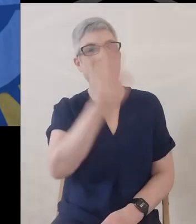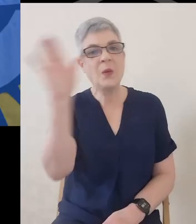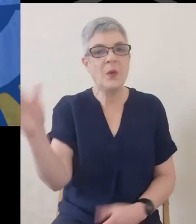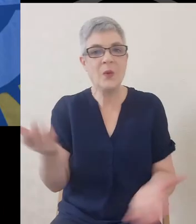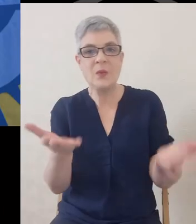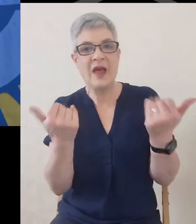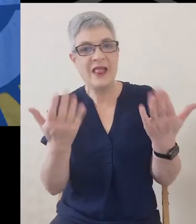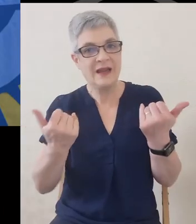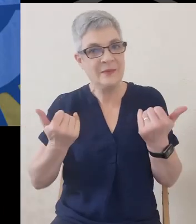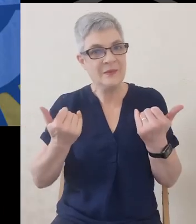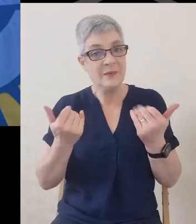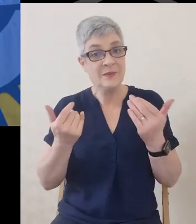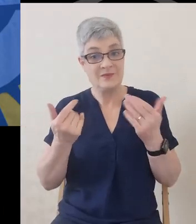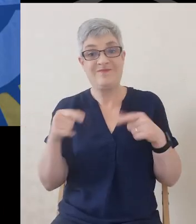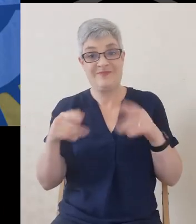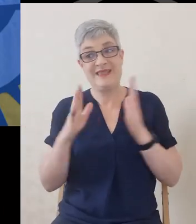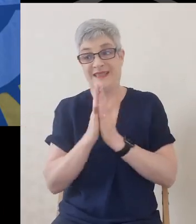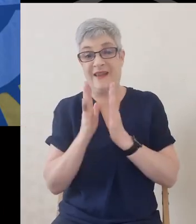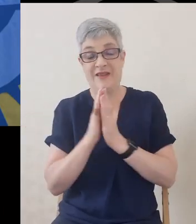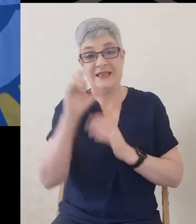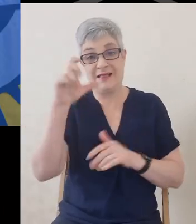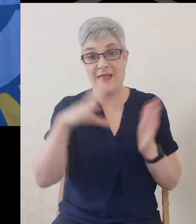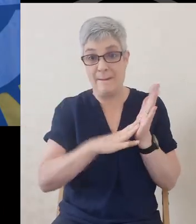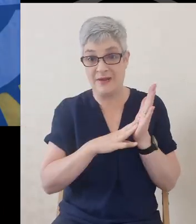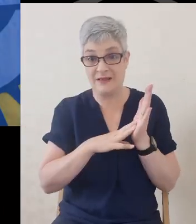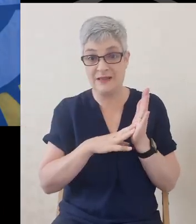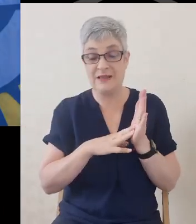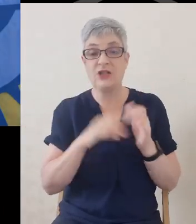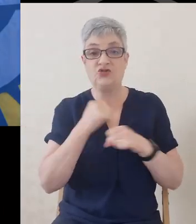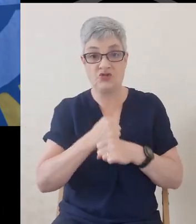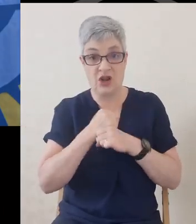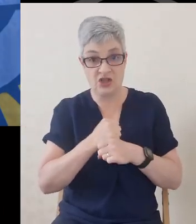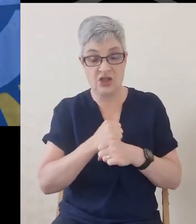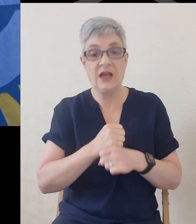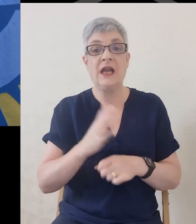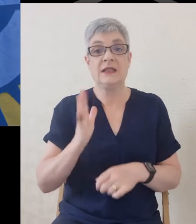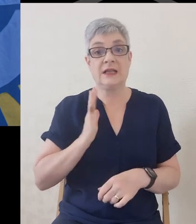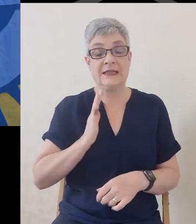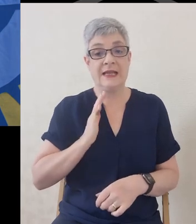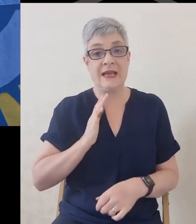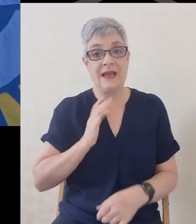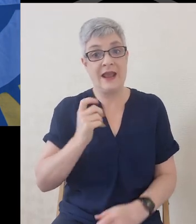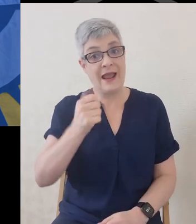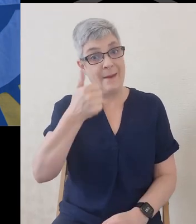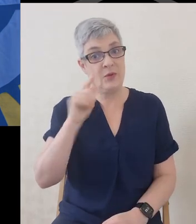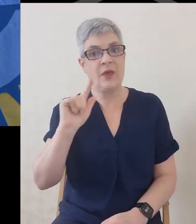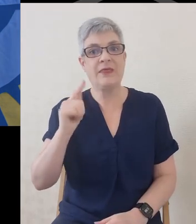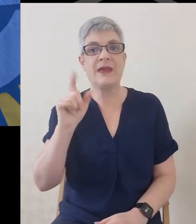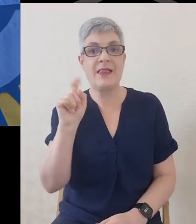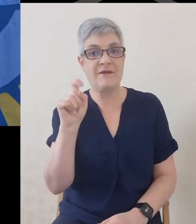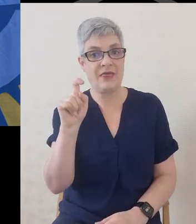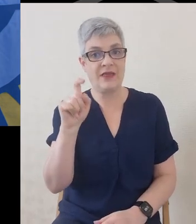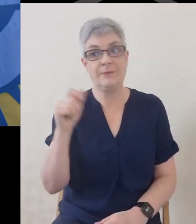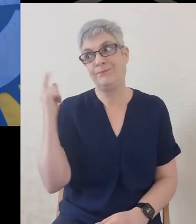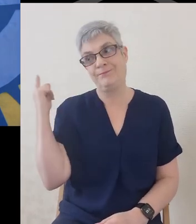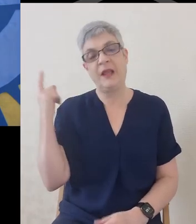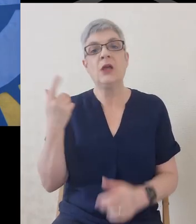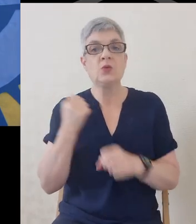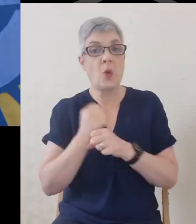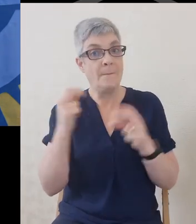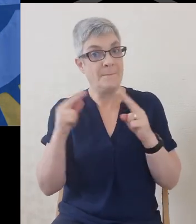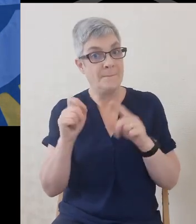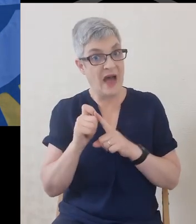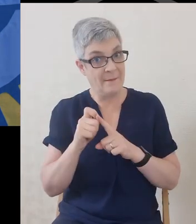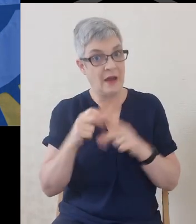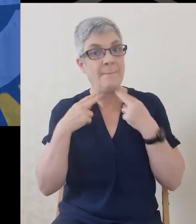Hello and welcome to the service for Claremont Parish Church, Sunday, April the 11th. My name's Gordon Palmer, minister here, and I'll be